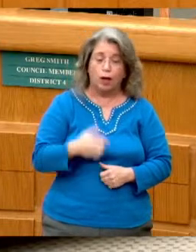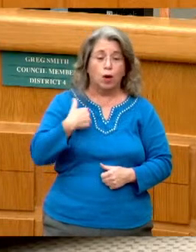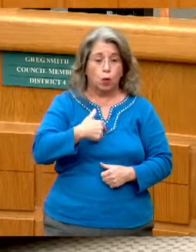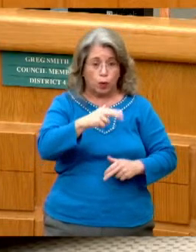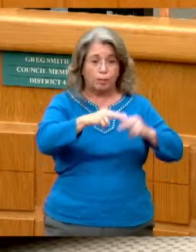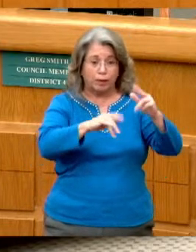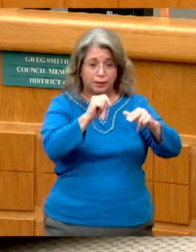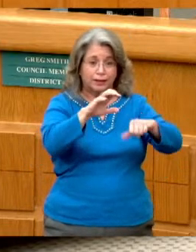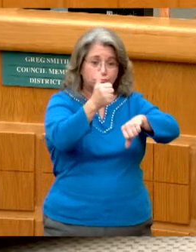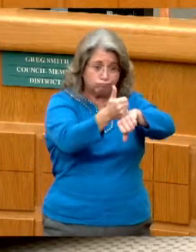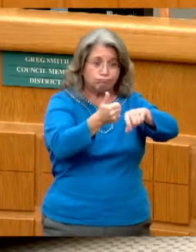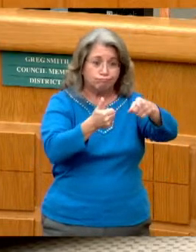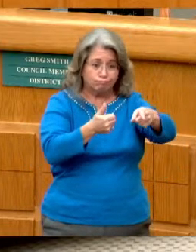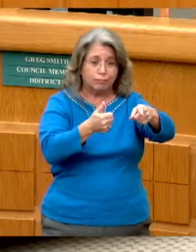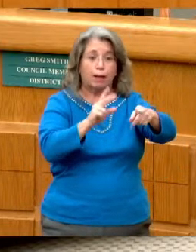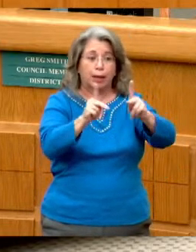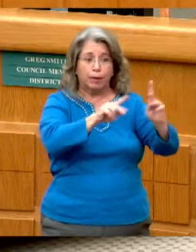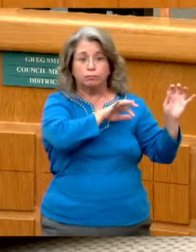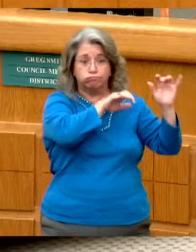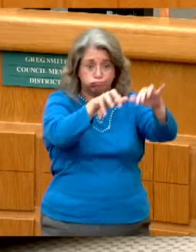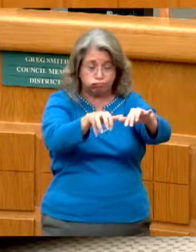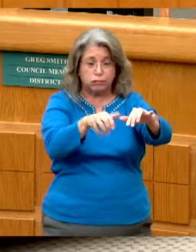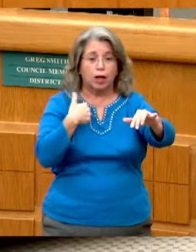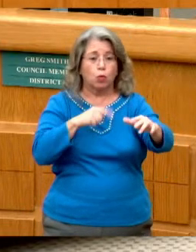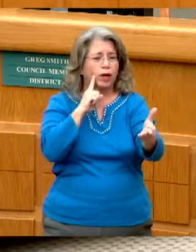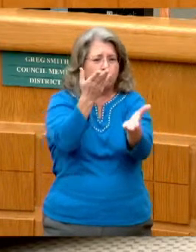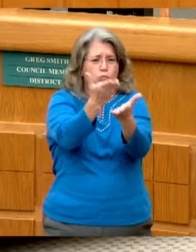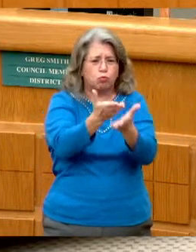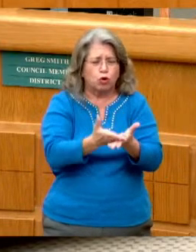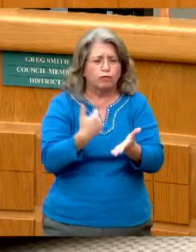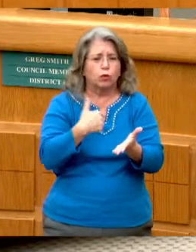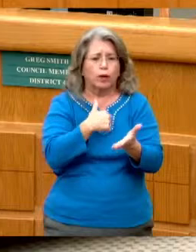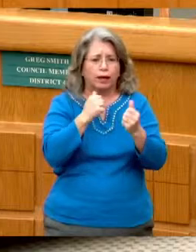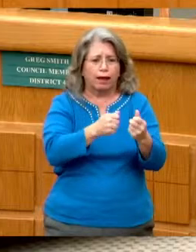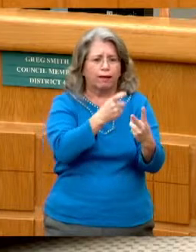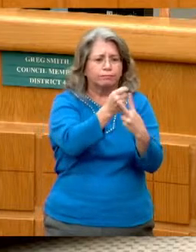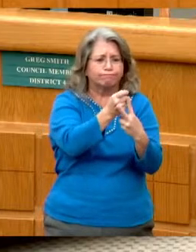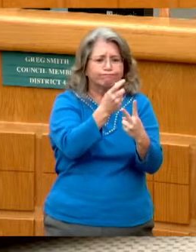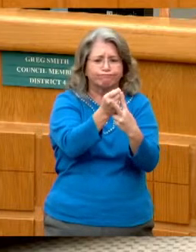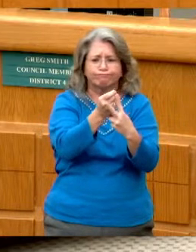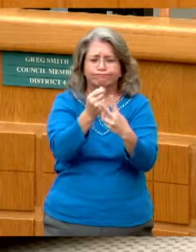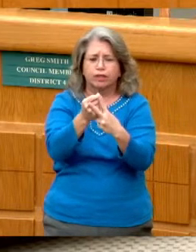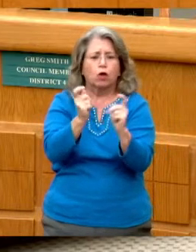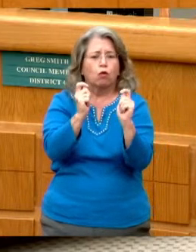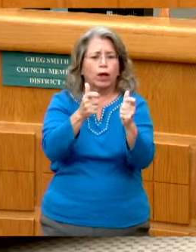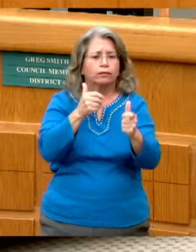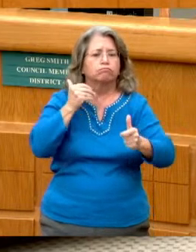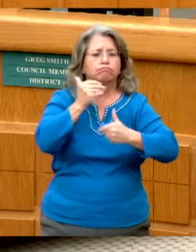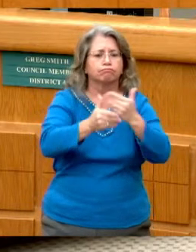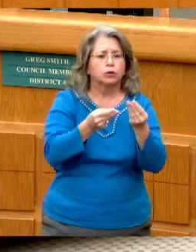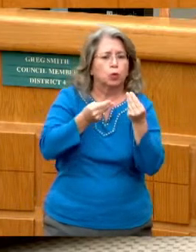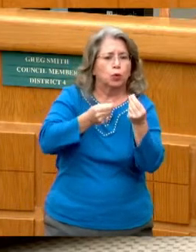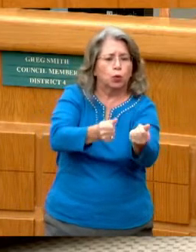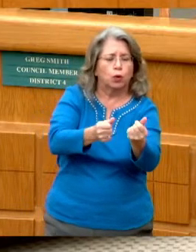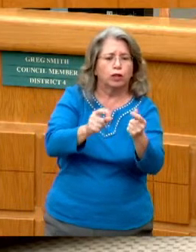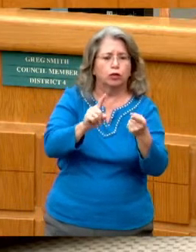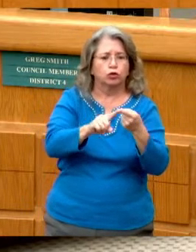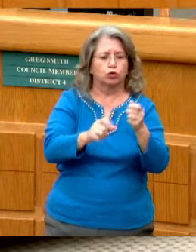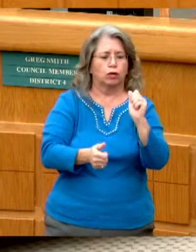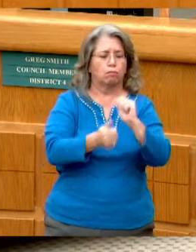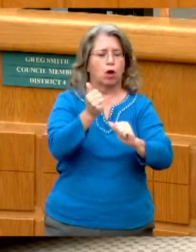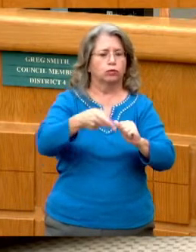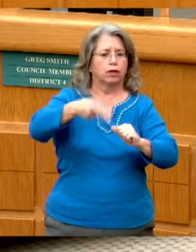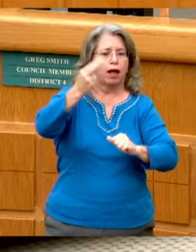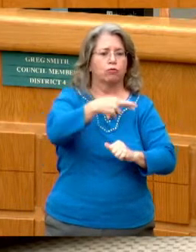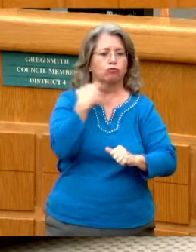deliver vaccines in mass quantities swiftly, efficiently to the most vulnerable population in volume, and